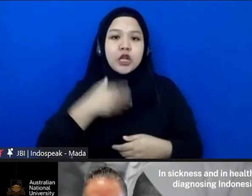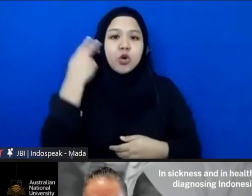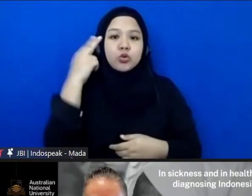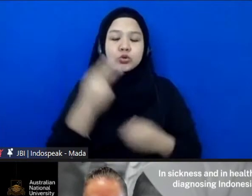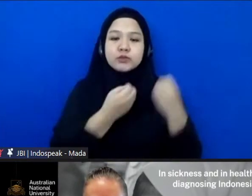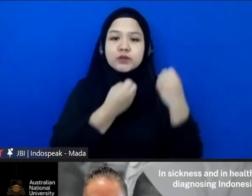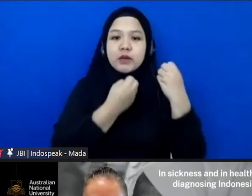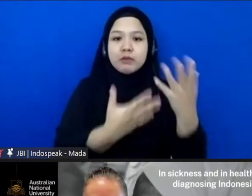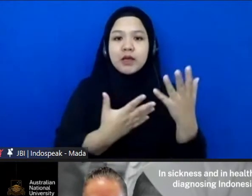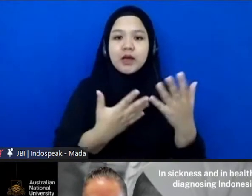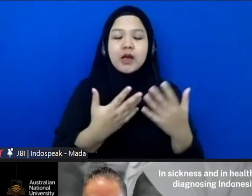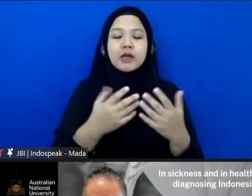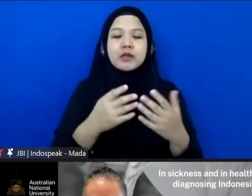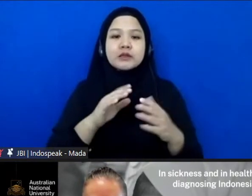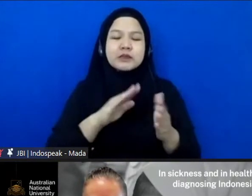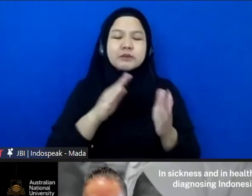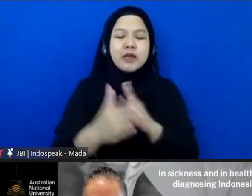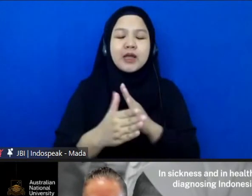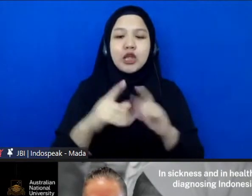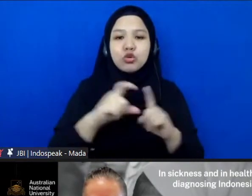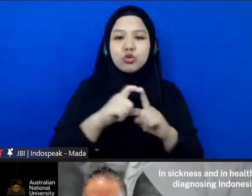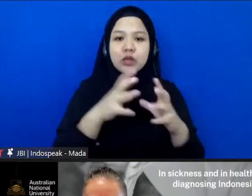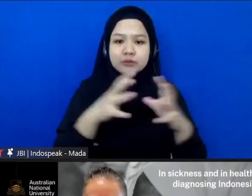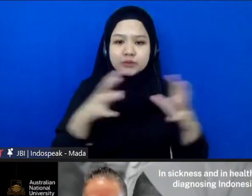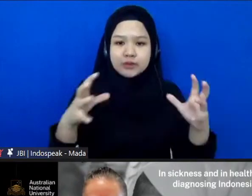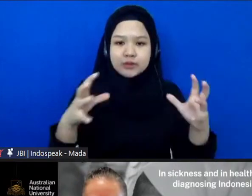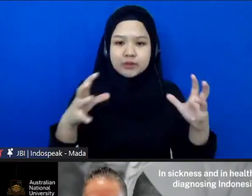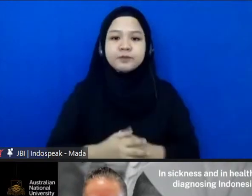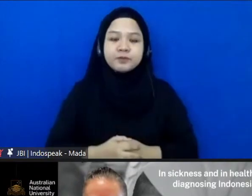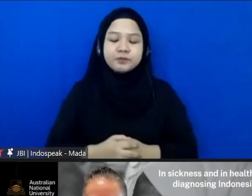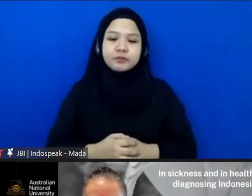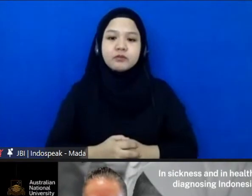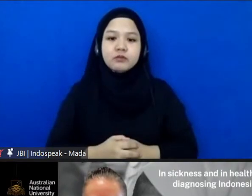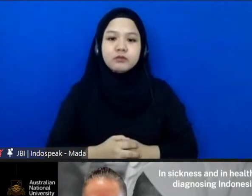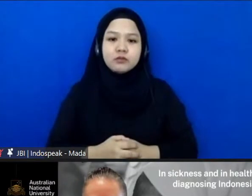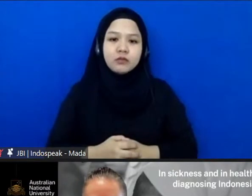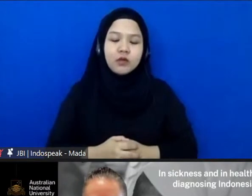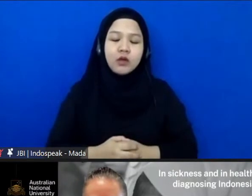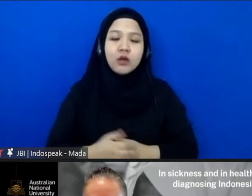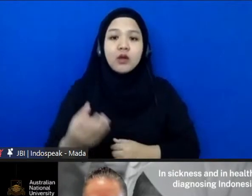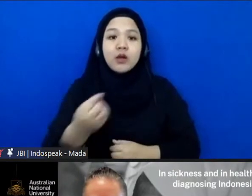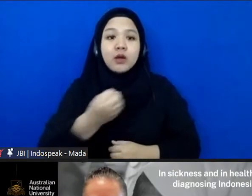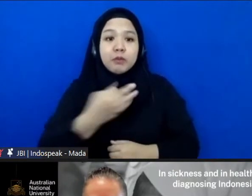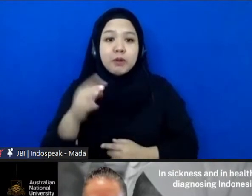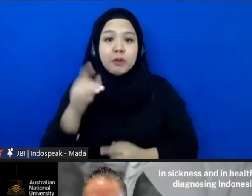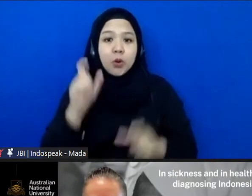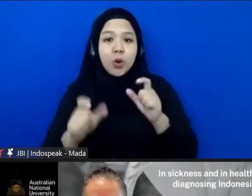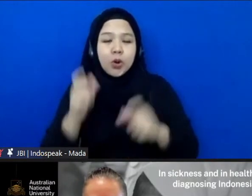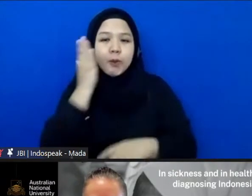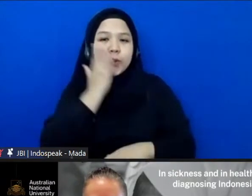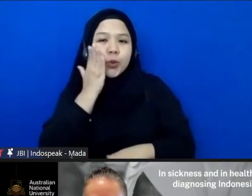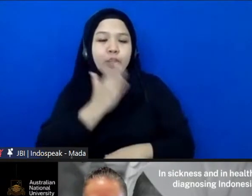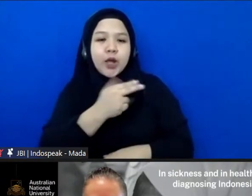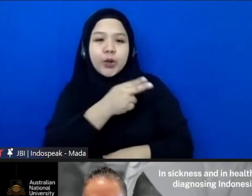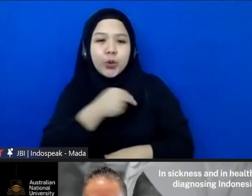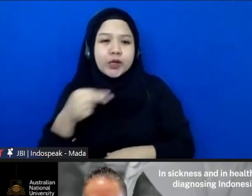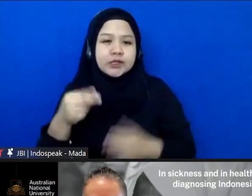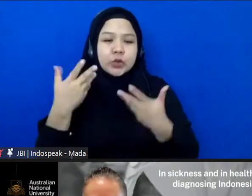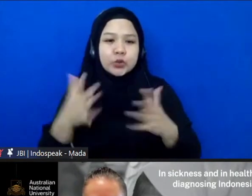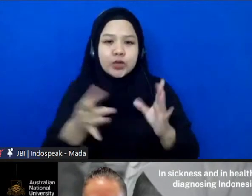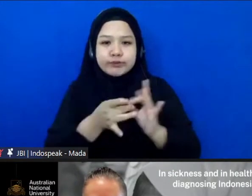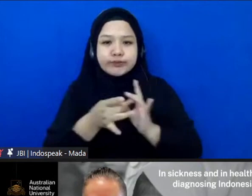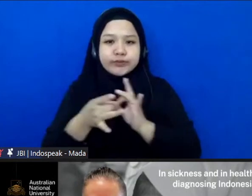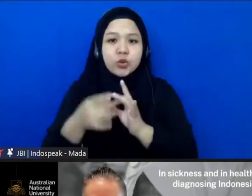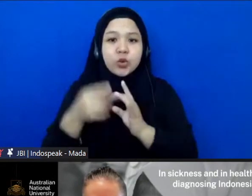as a young person in Indonesia, is working to ensure that we maintain close connections between our people as the